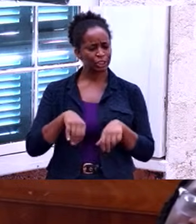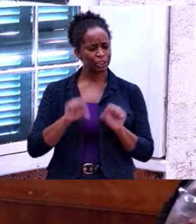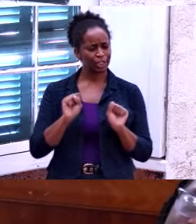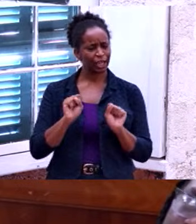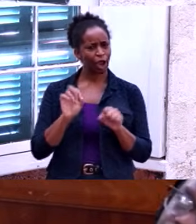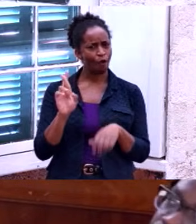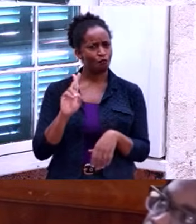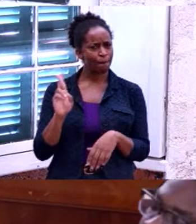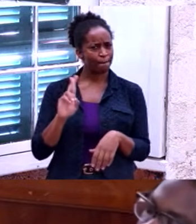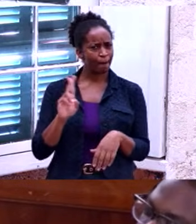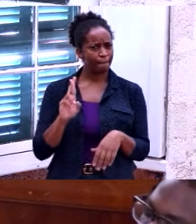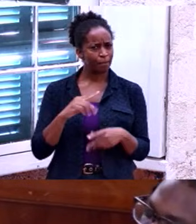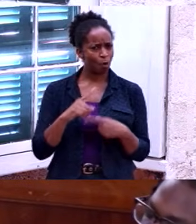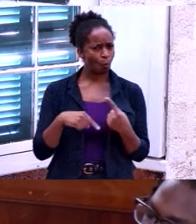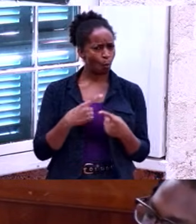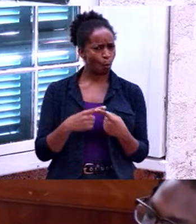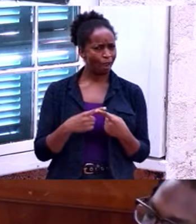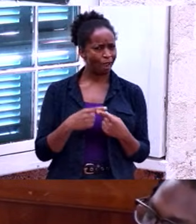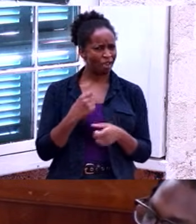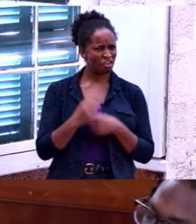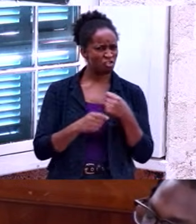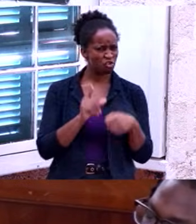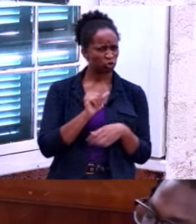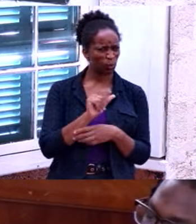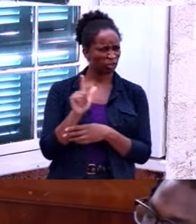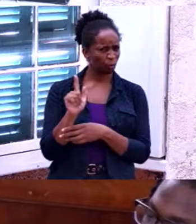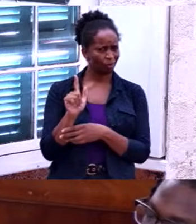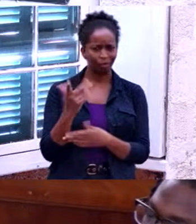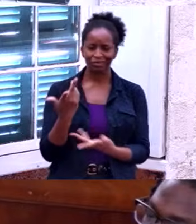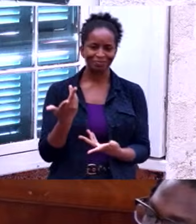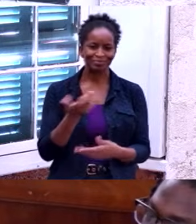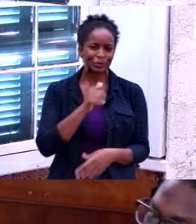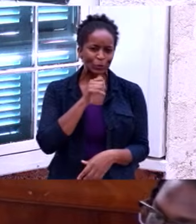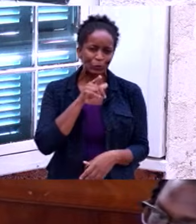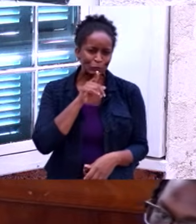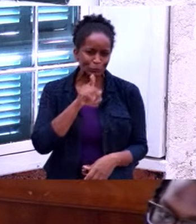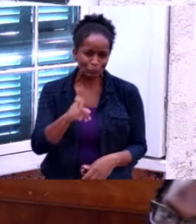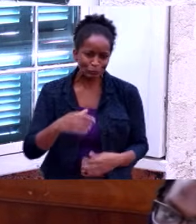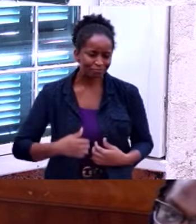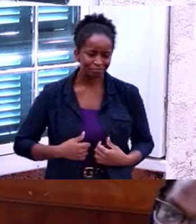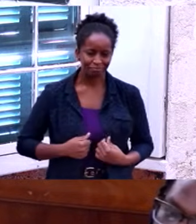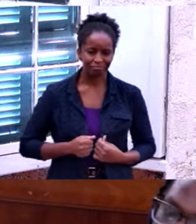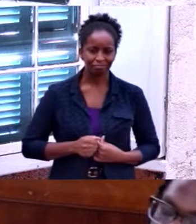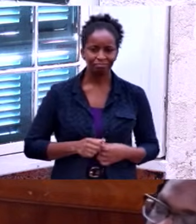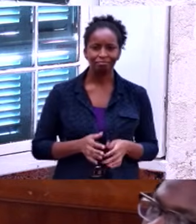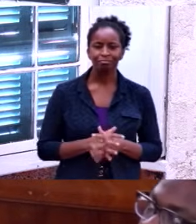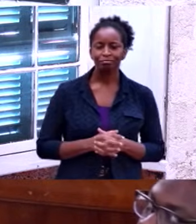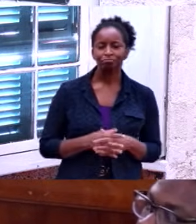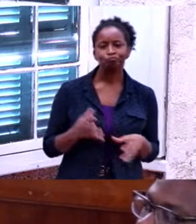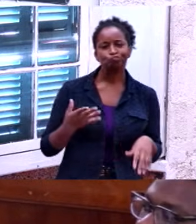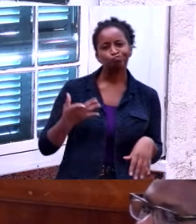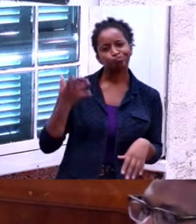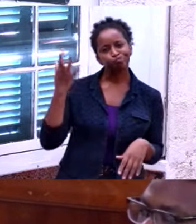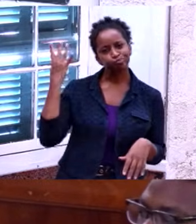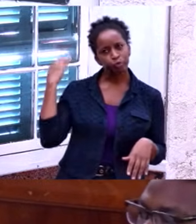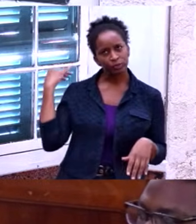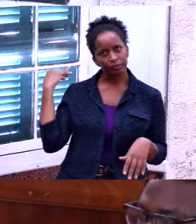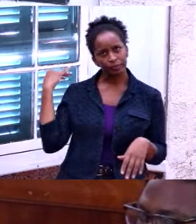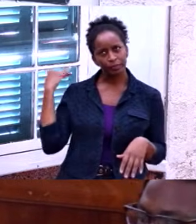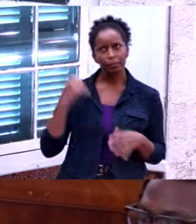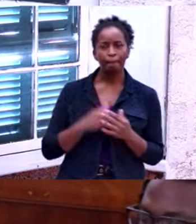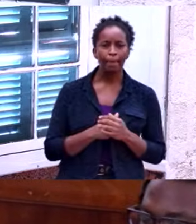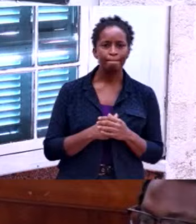always remember when in this chamber, many years ago, when I believe it would be our third native Governor